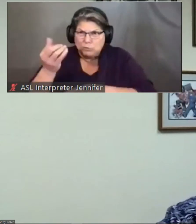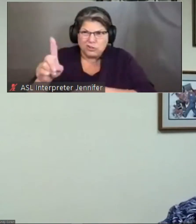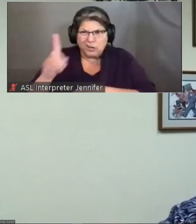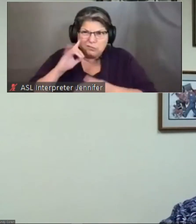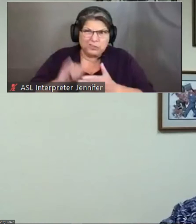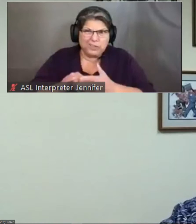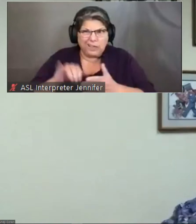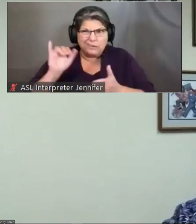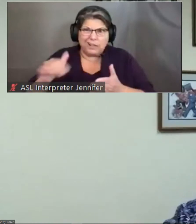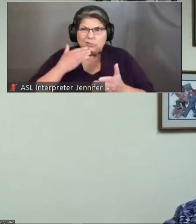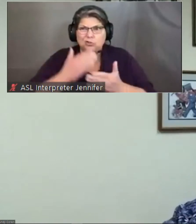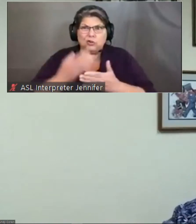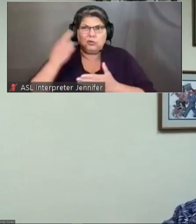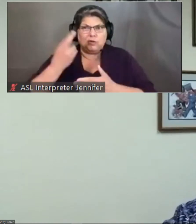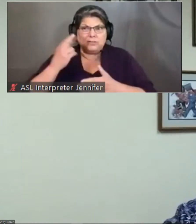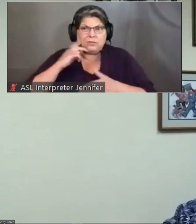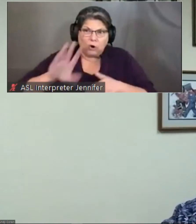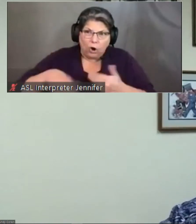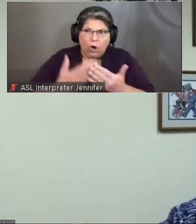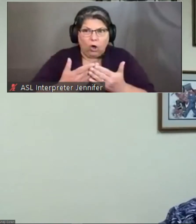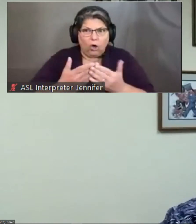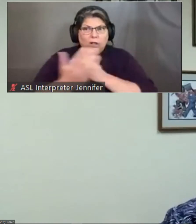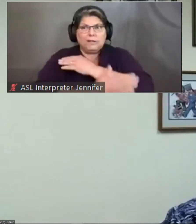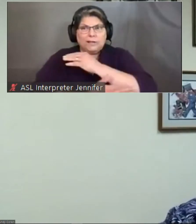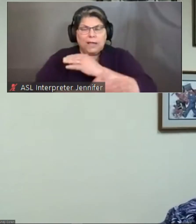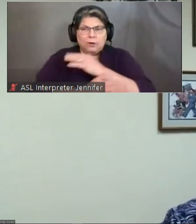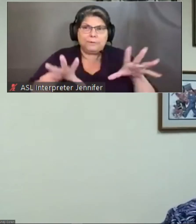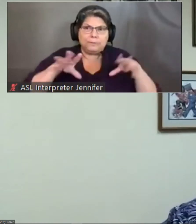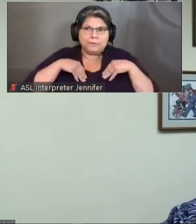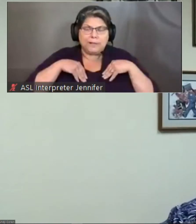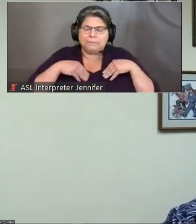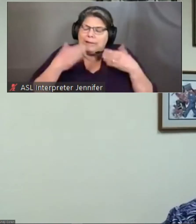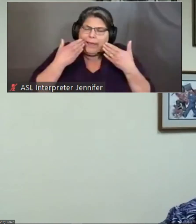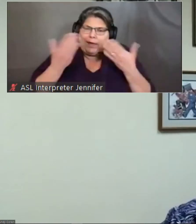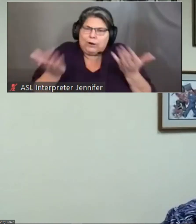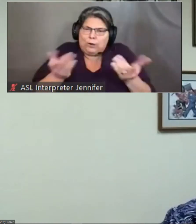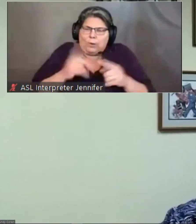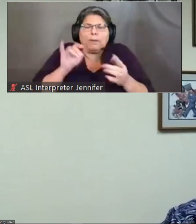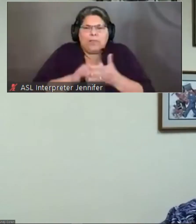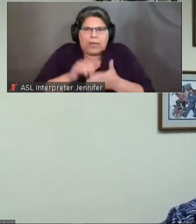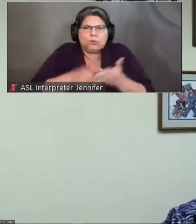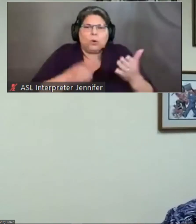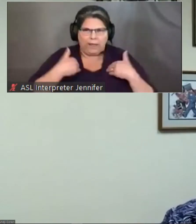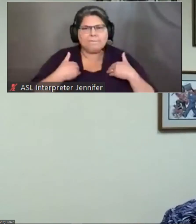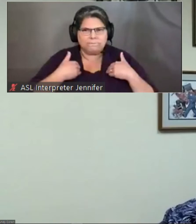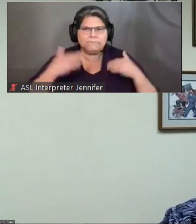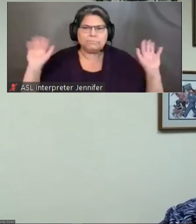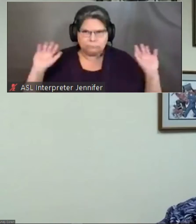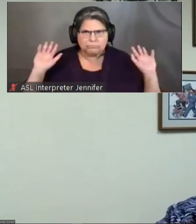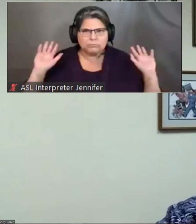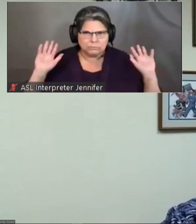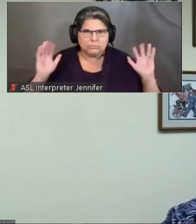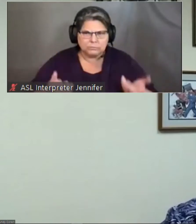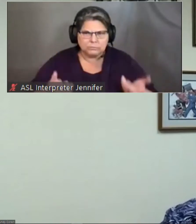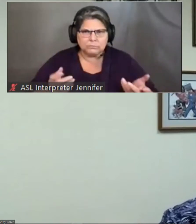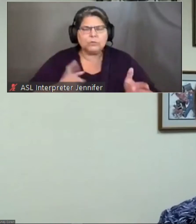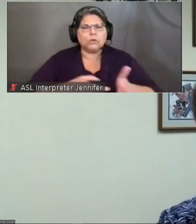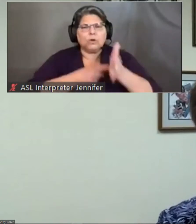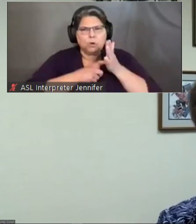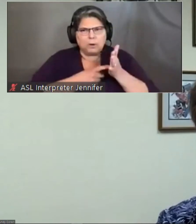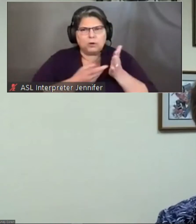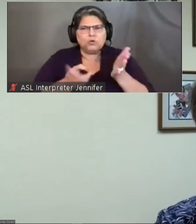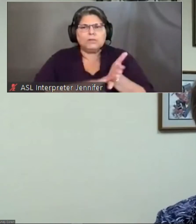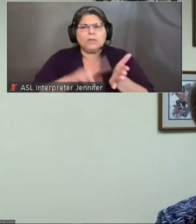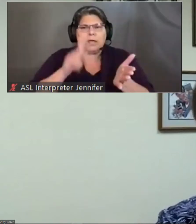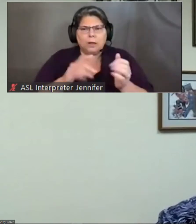needed in order to get all the counties on board to do it, I don't know, but there they are. And the requirement was to sign up with the